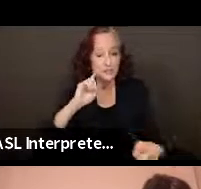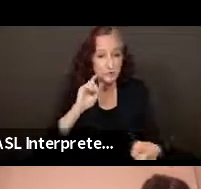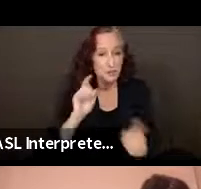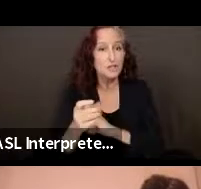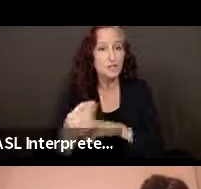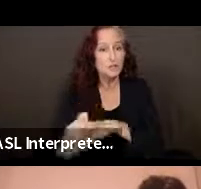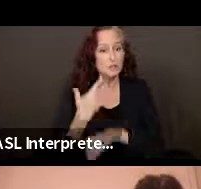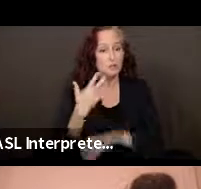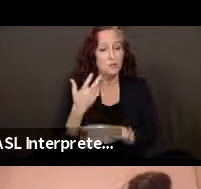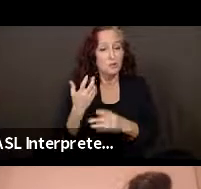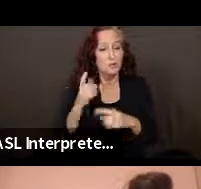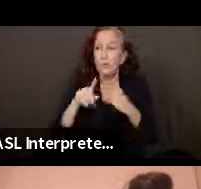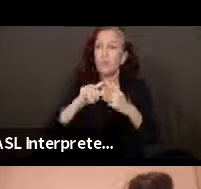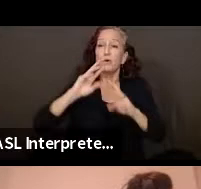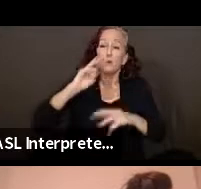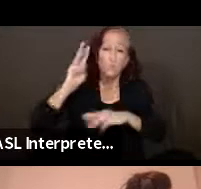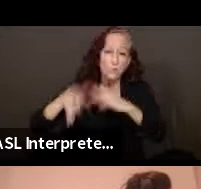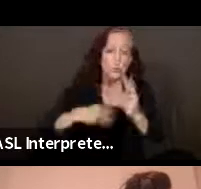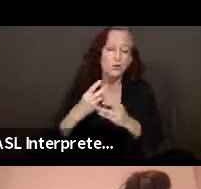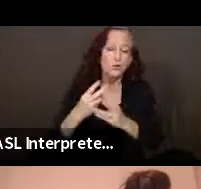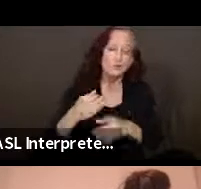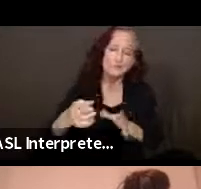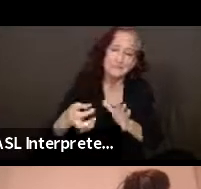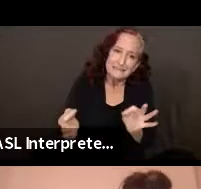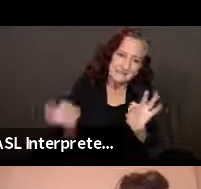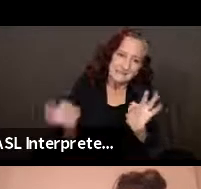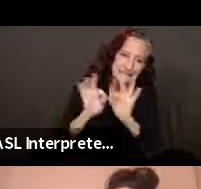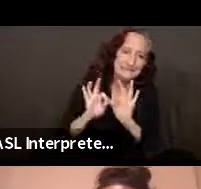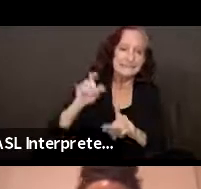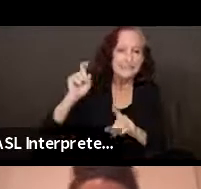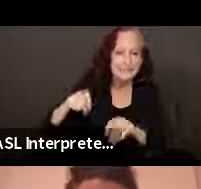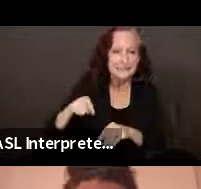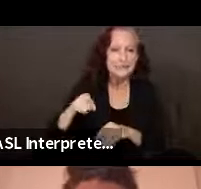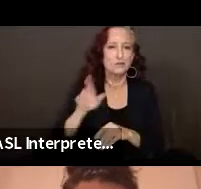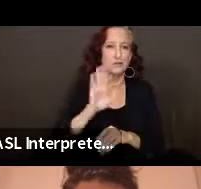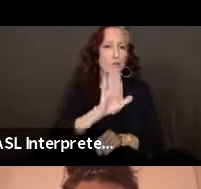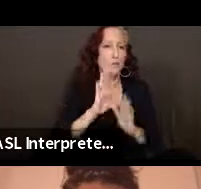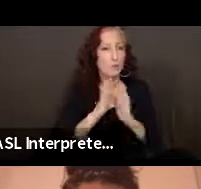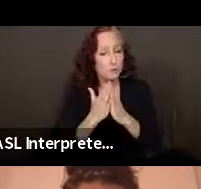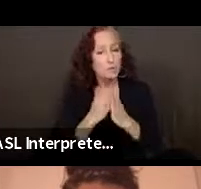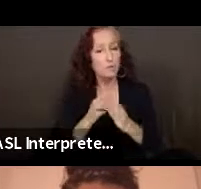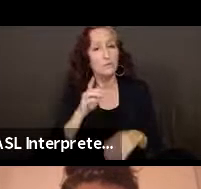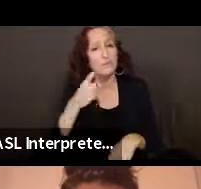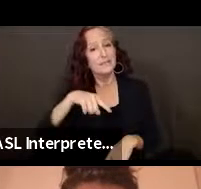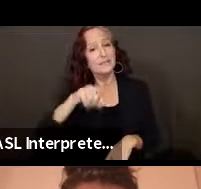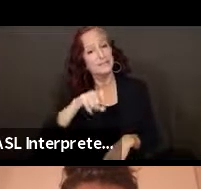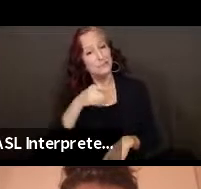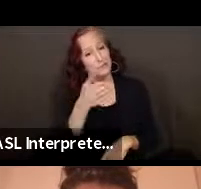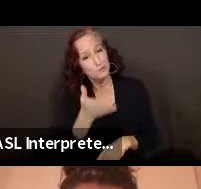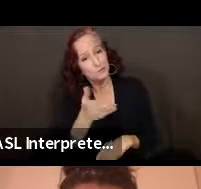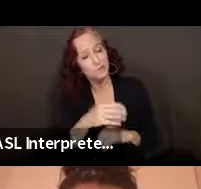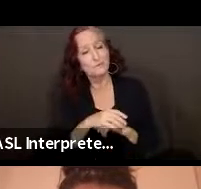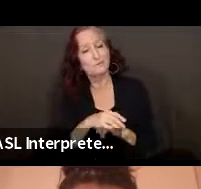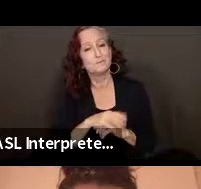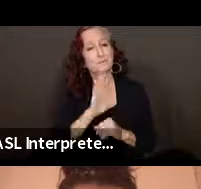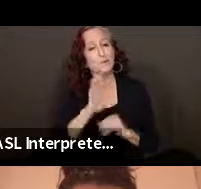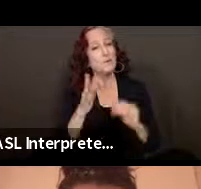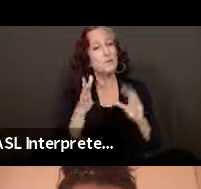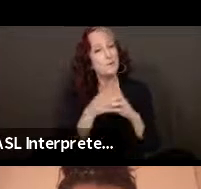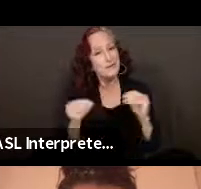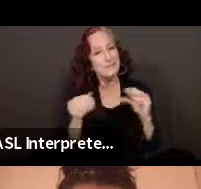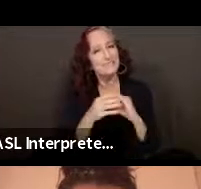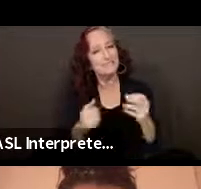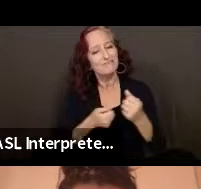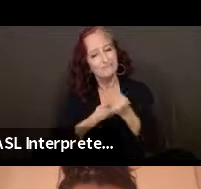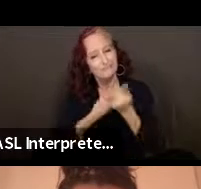when our world needs this more than ever before, we need your book. We need you. We need your messaging. And so thank you, thank you, thank